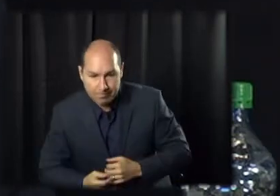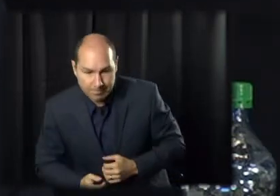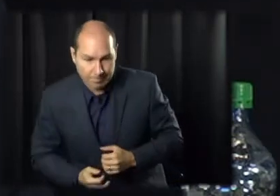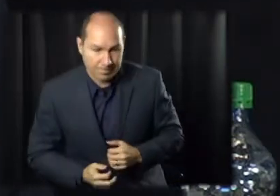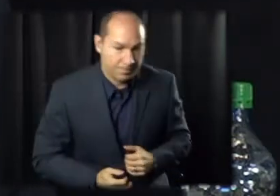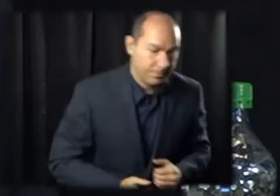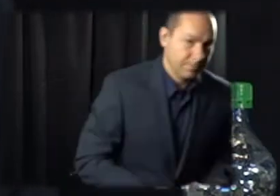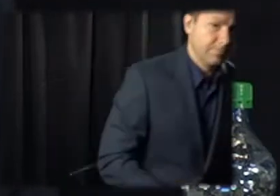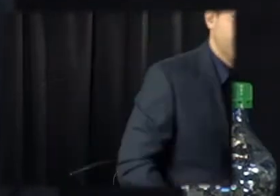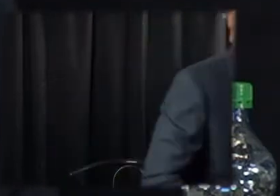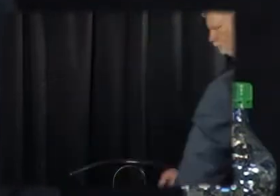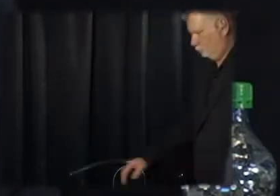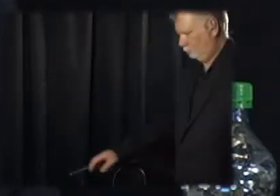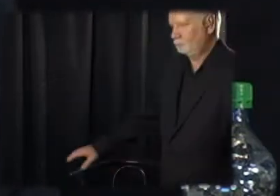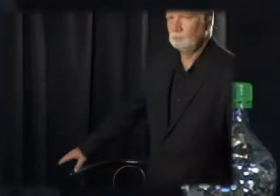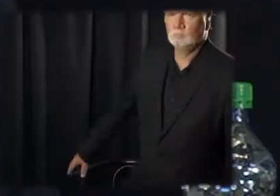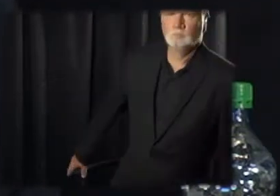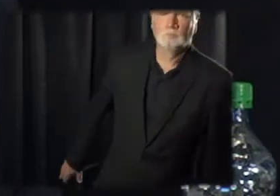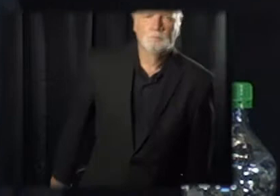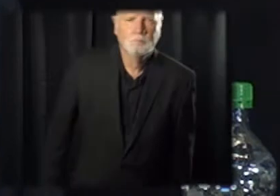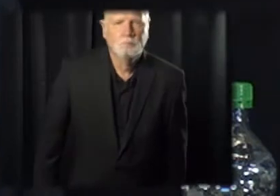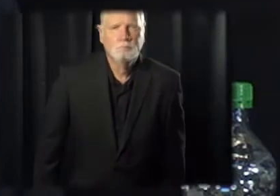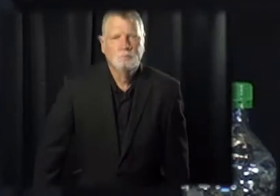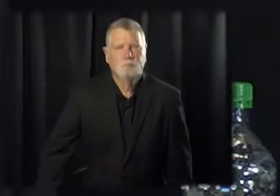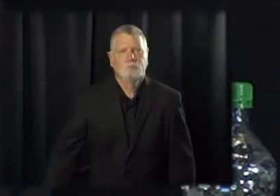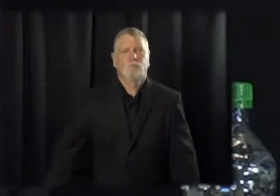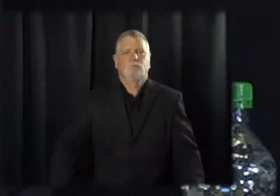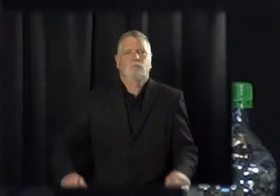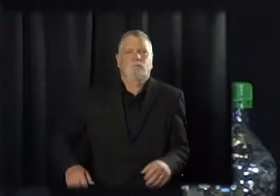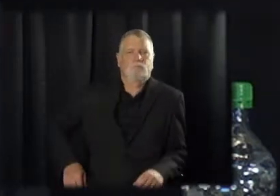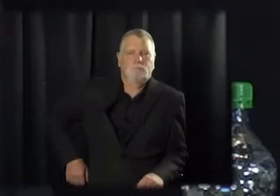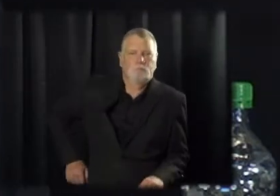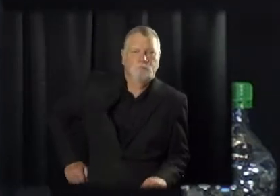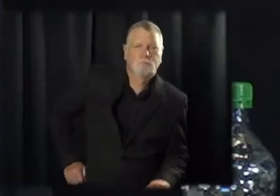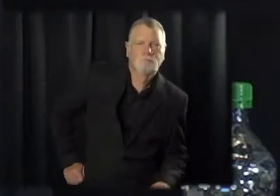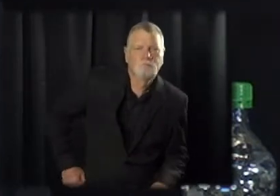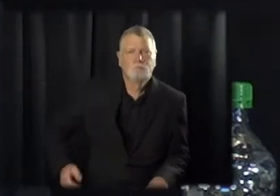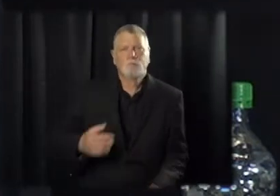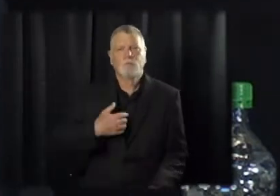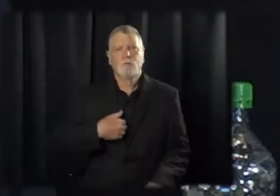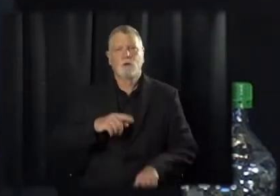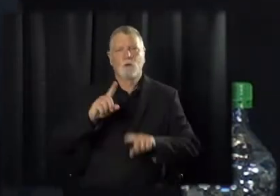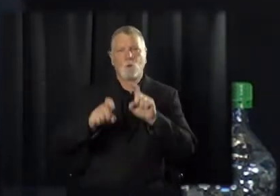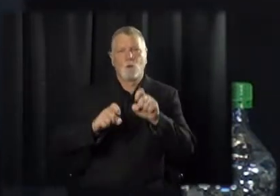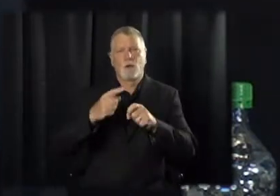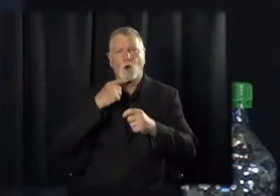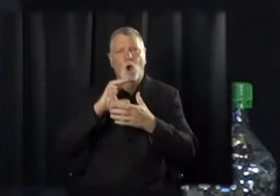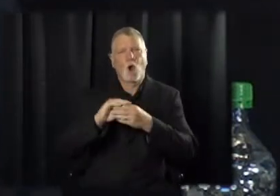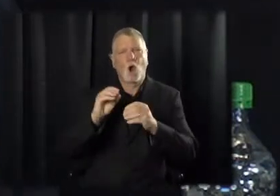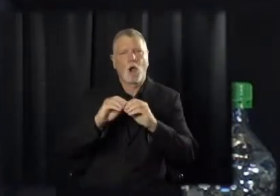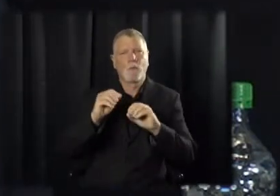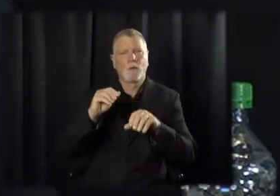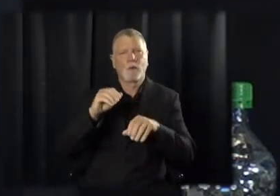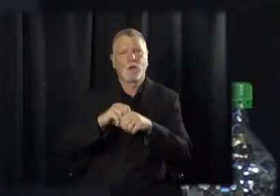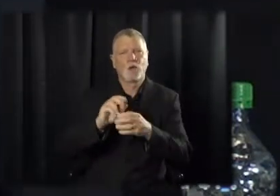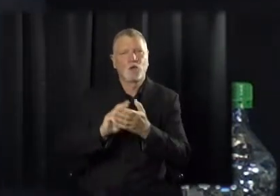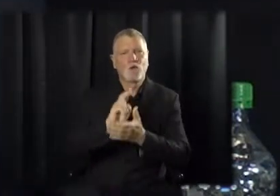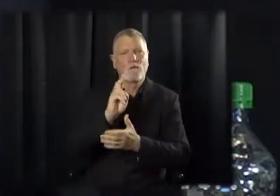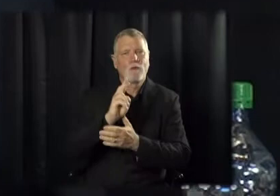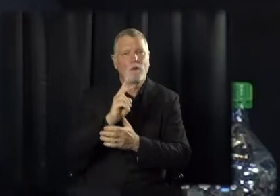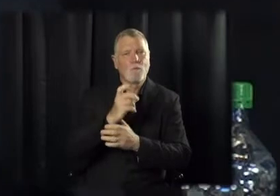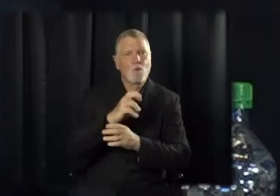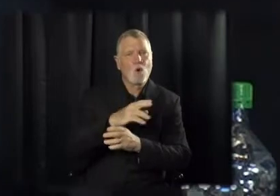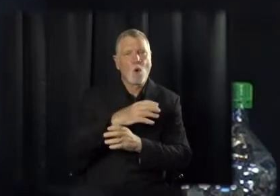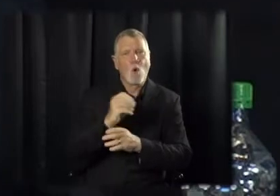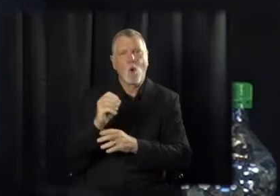Are there questions or comments on either UPR or Prepa? Yes, right here. We